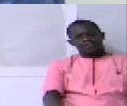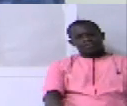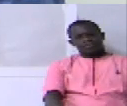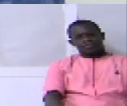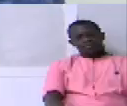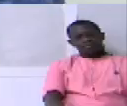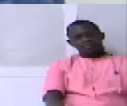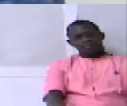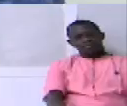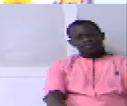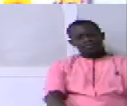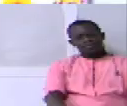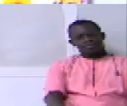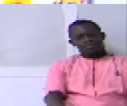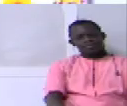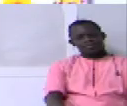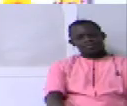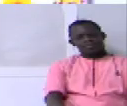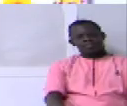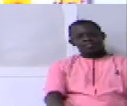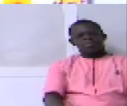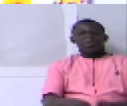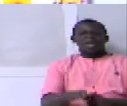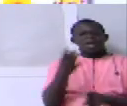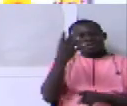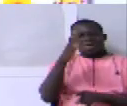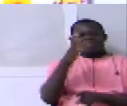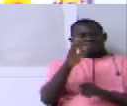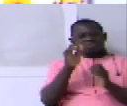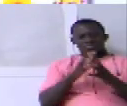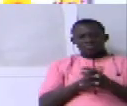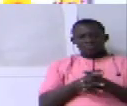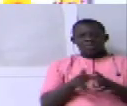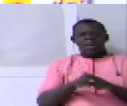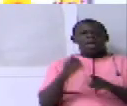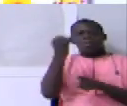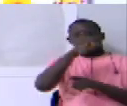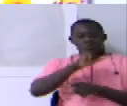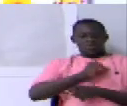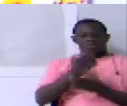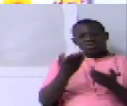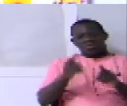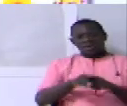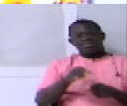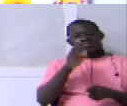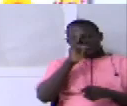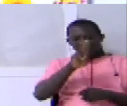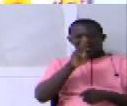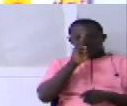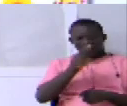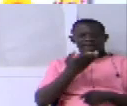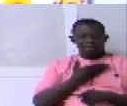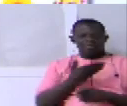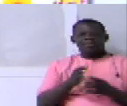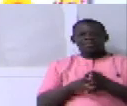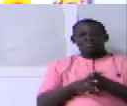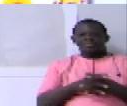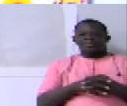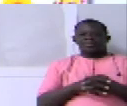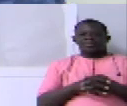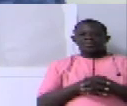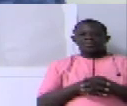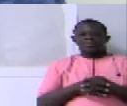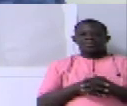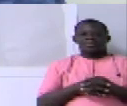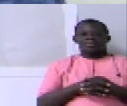ala bete abali ale yasab. It could be, because they've tested. Sikeno katu italiane nele.